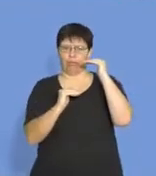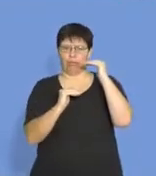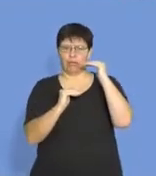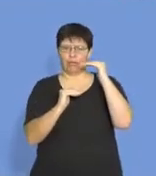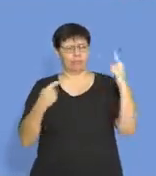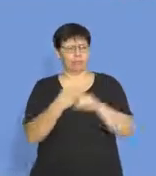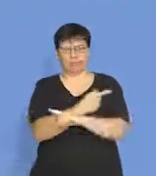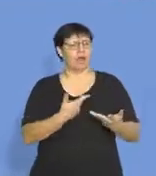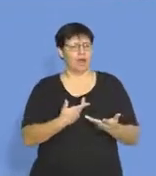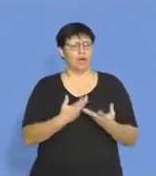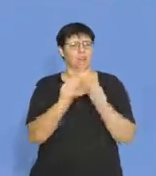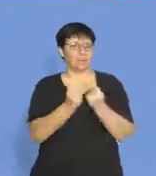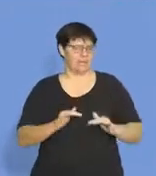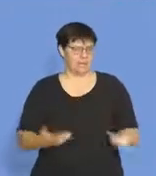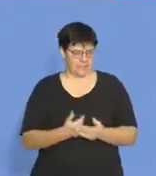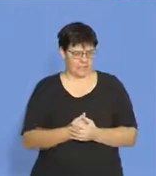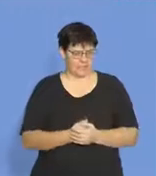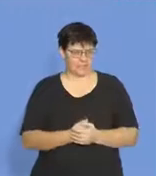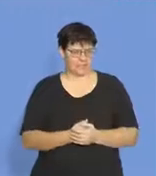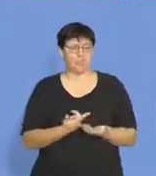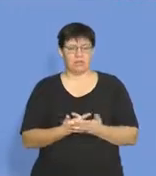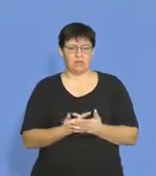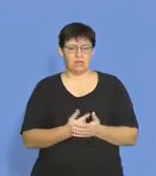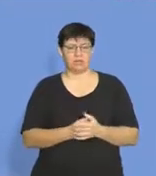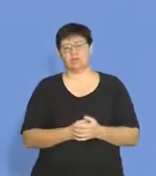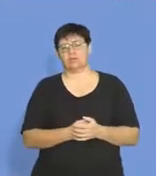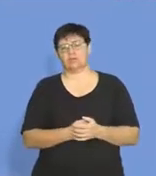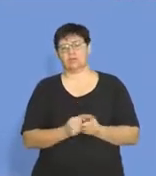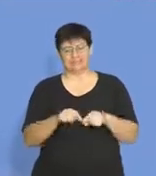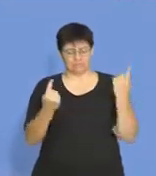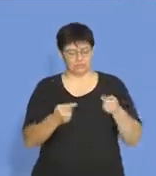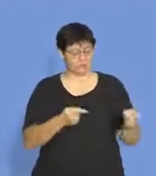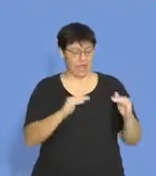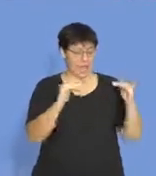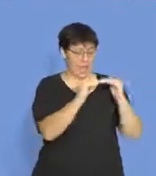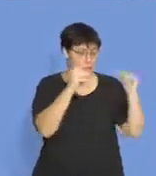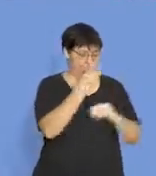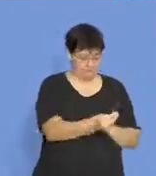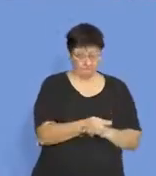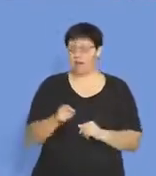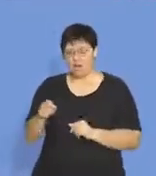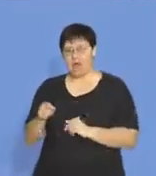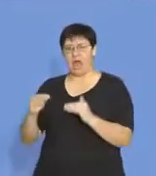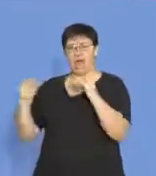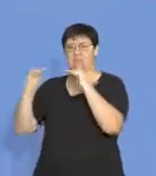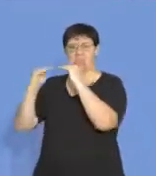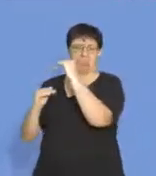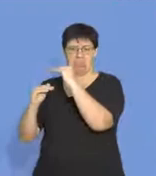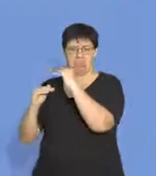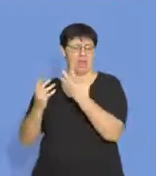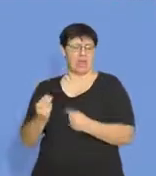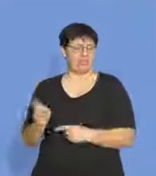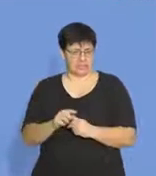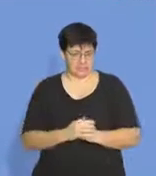the difference between an inequality and an equality to try to see what exactly do